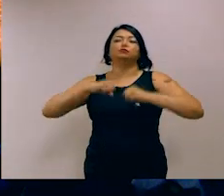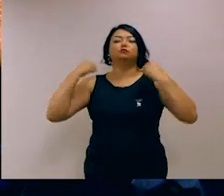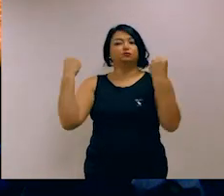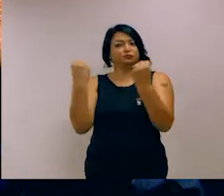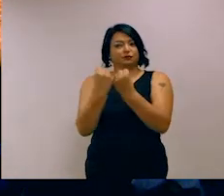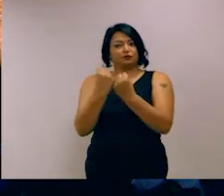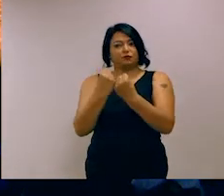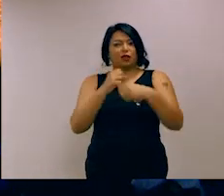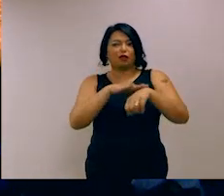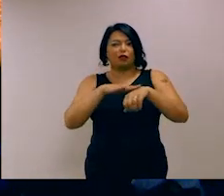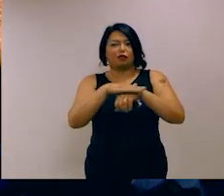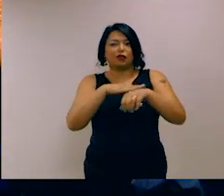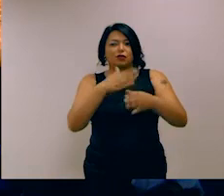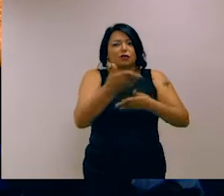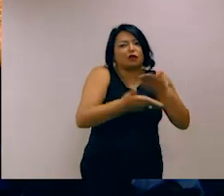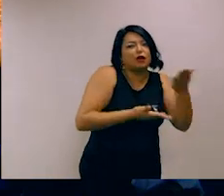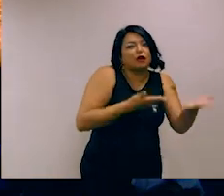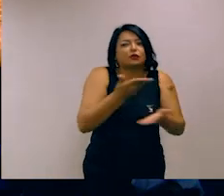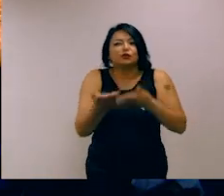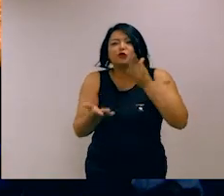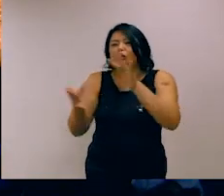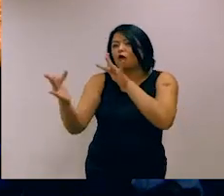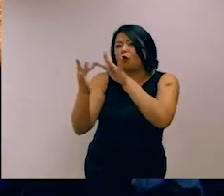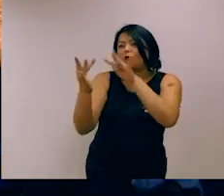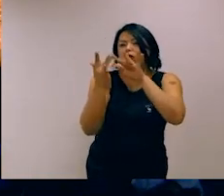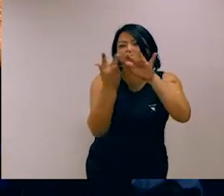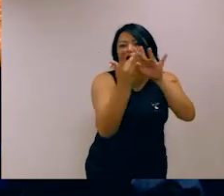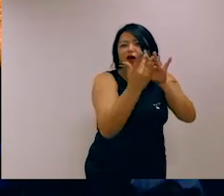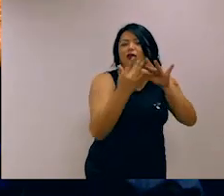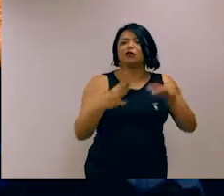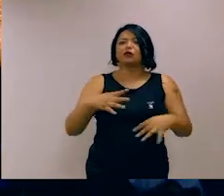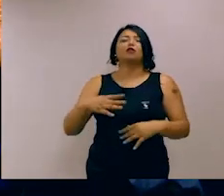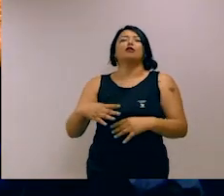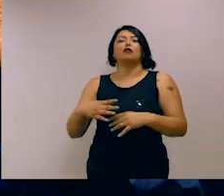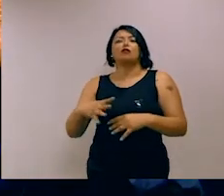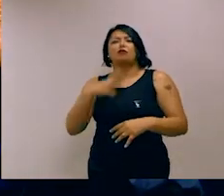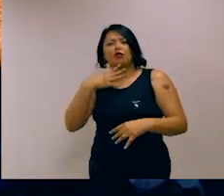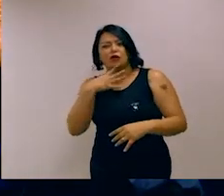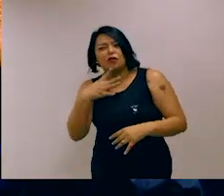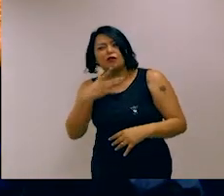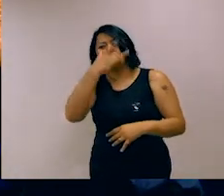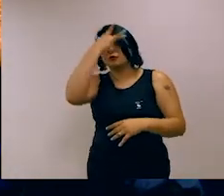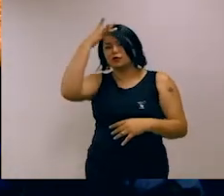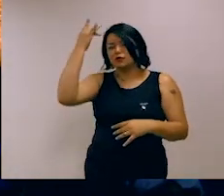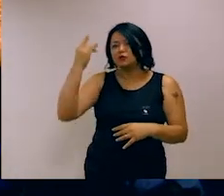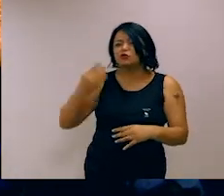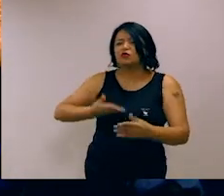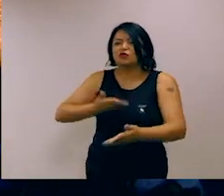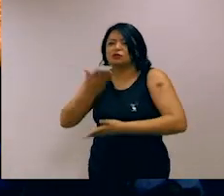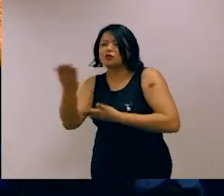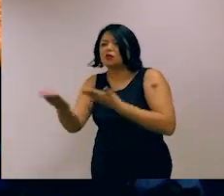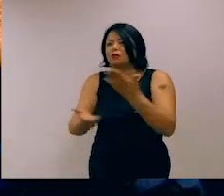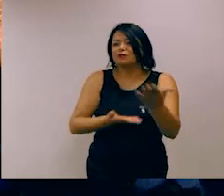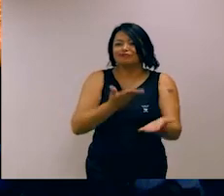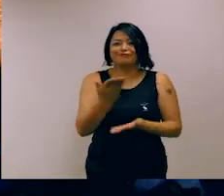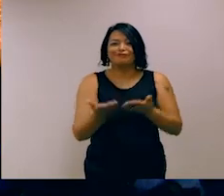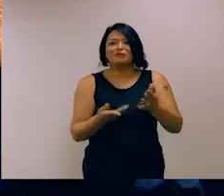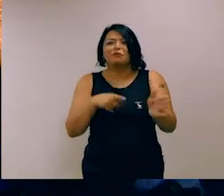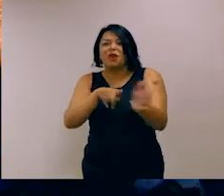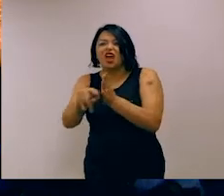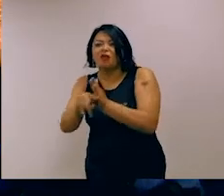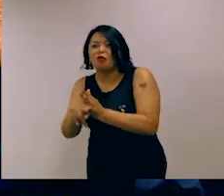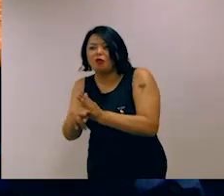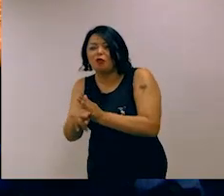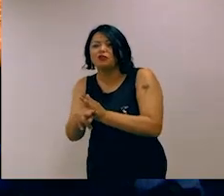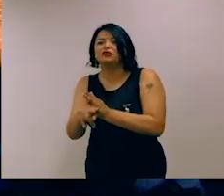what's most important of this seminar, which is the talking exchanges. Meet people, get to know their works, exchange ideas